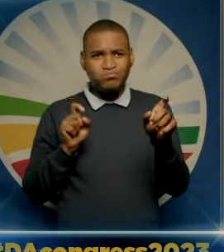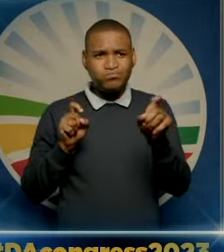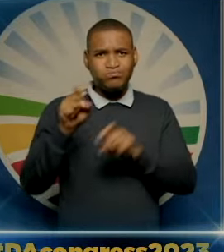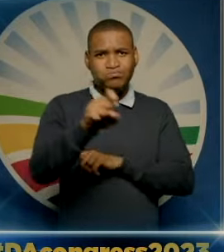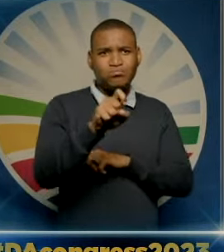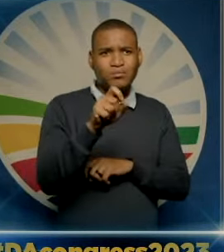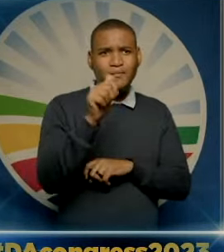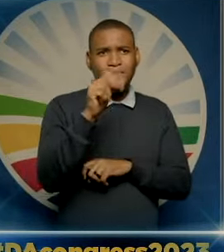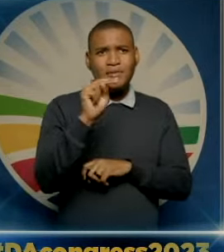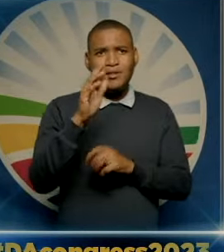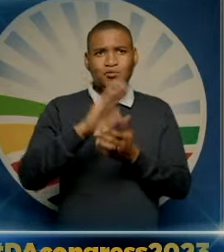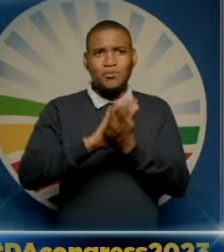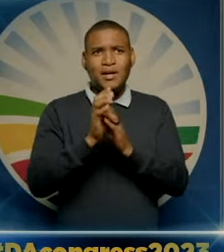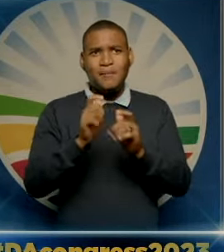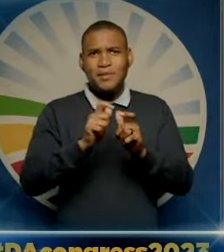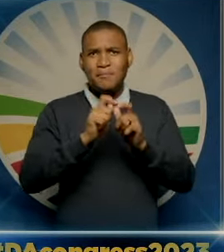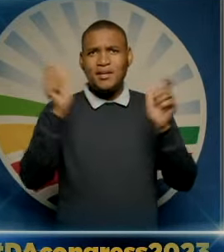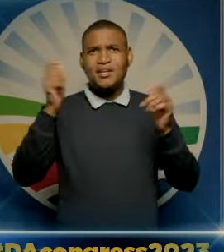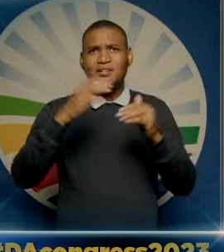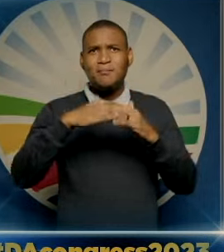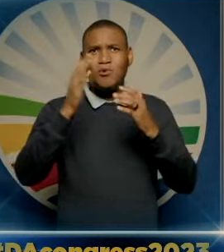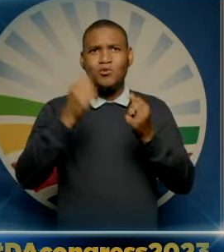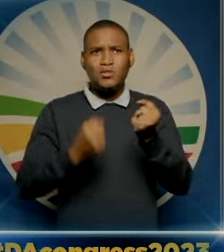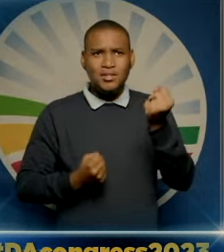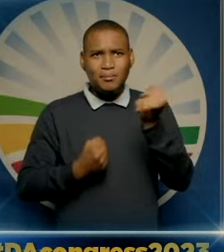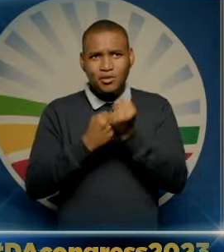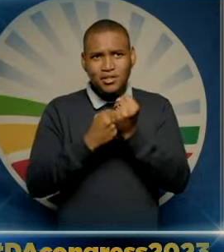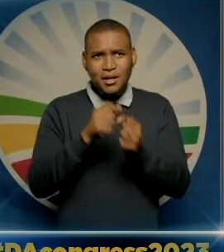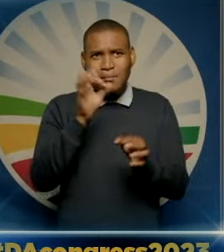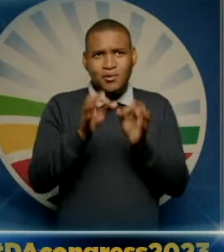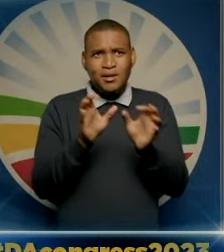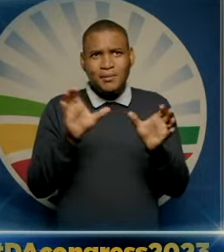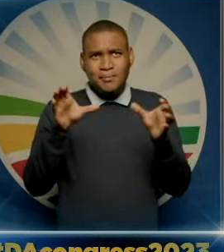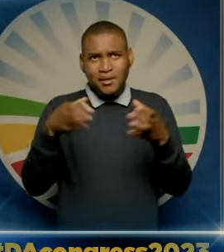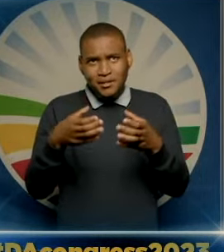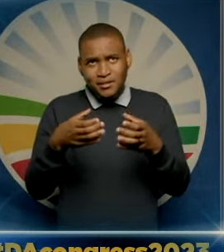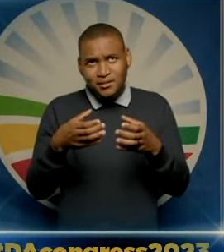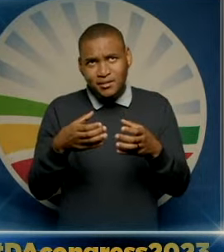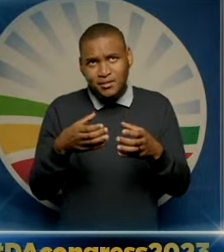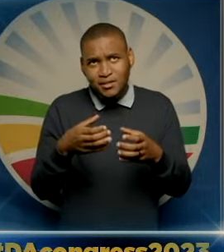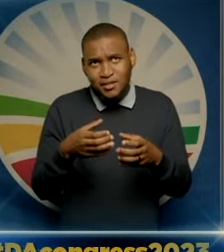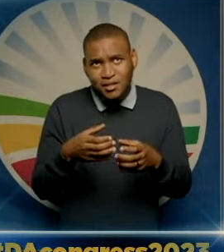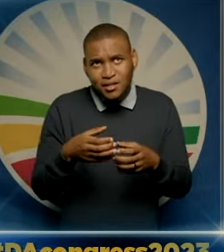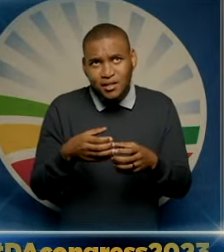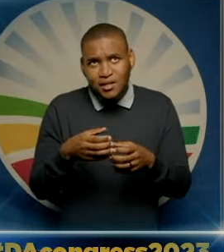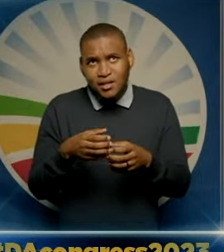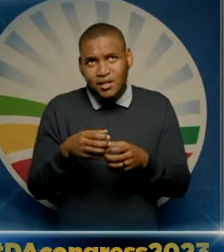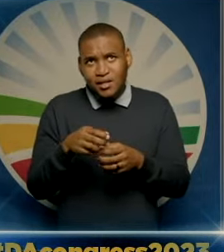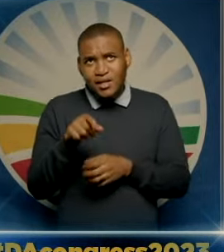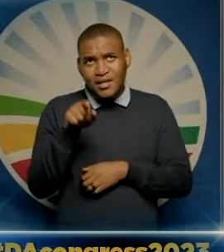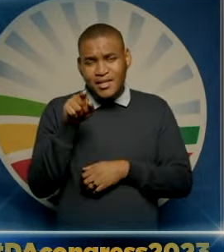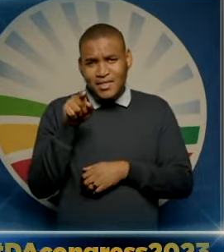the biggest and most supported party in urban areas. And